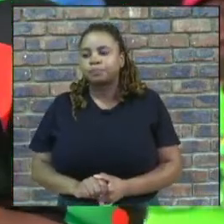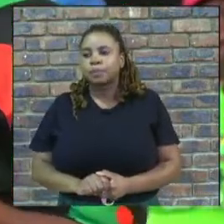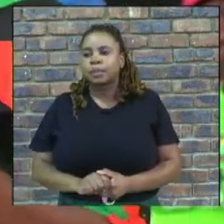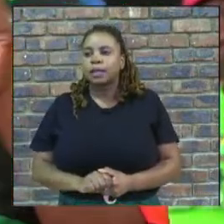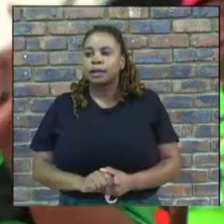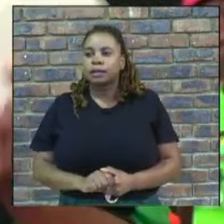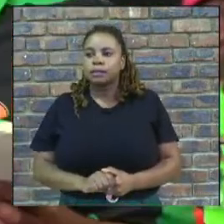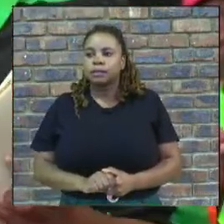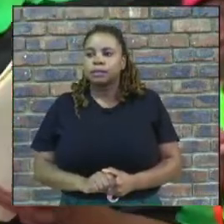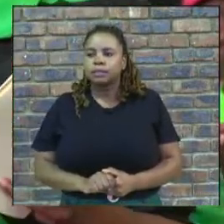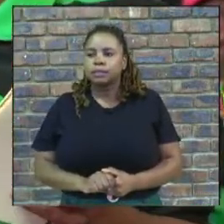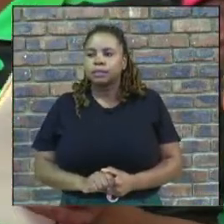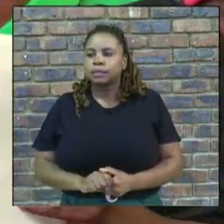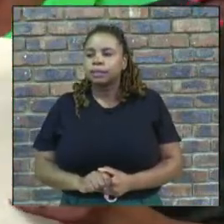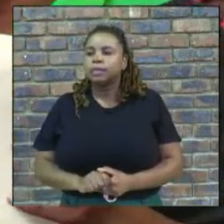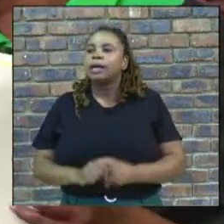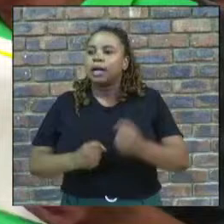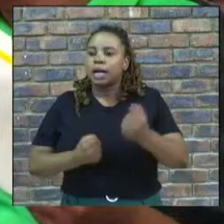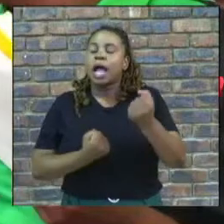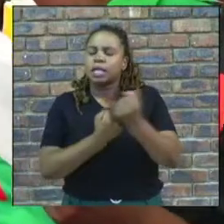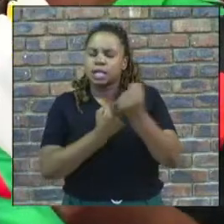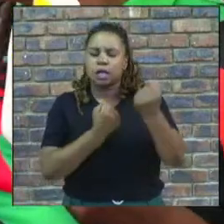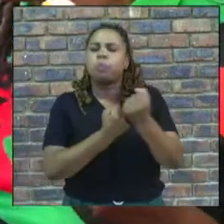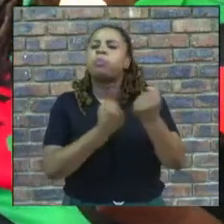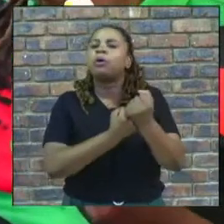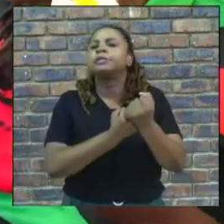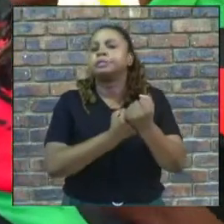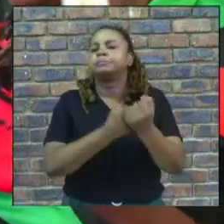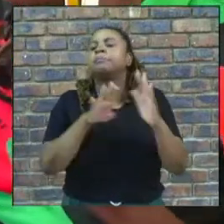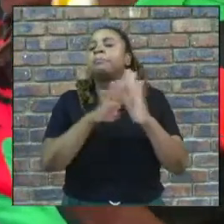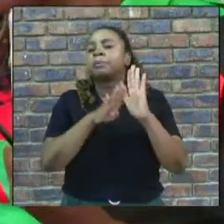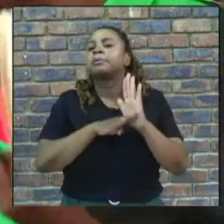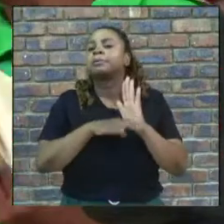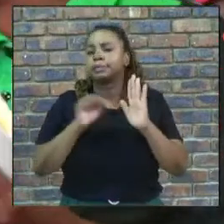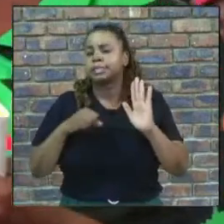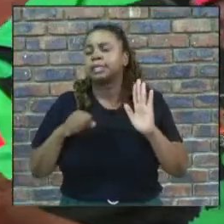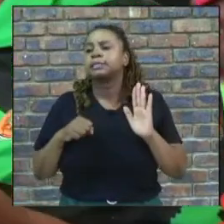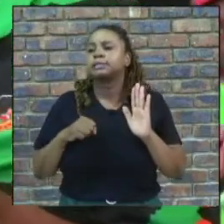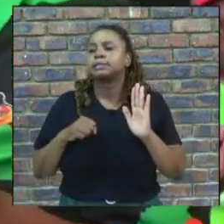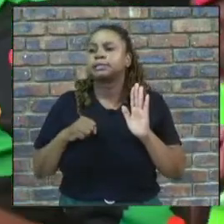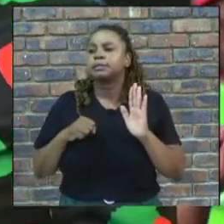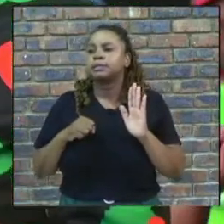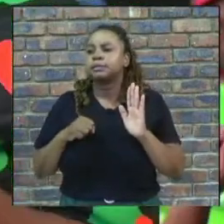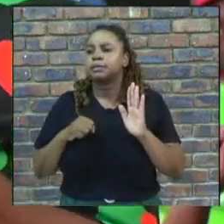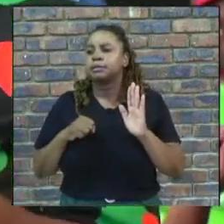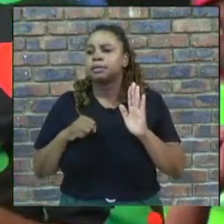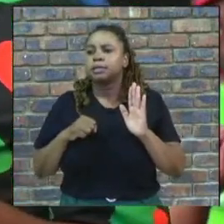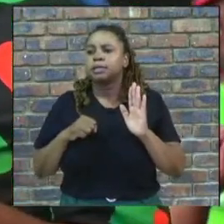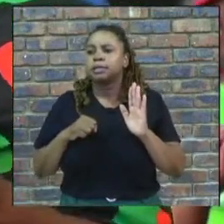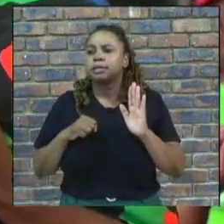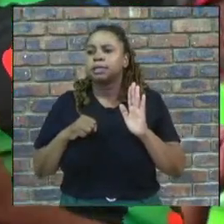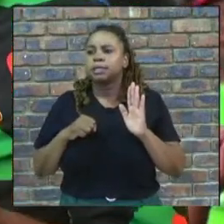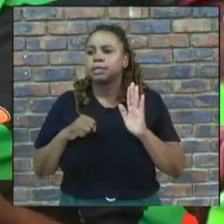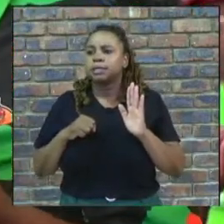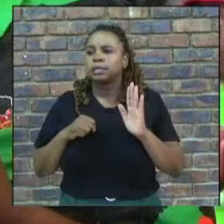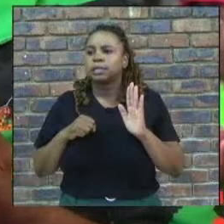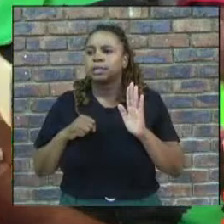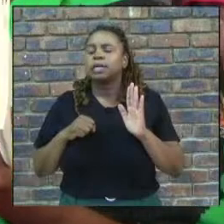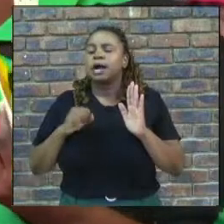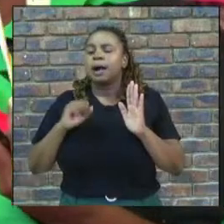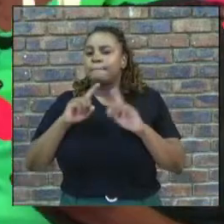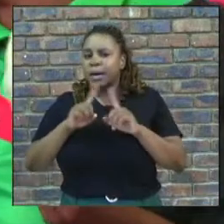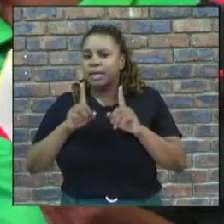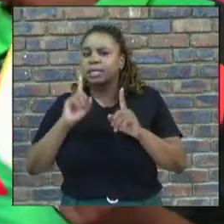asi mina ngiyayisupporta ibill because ngisengibheka ukuthi ke izohelpa